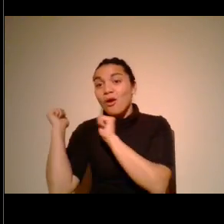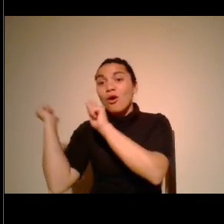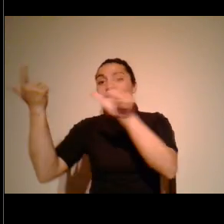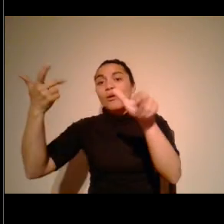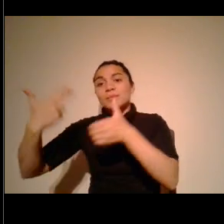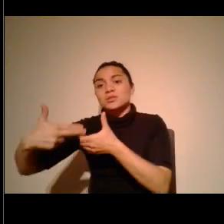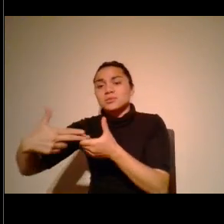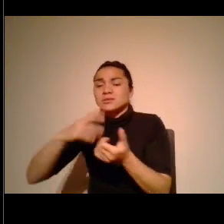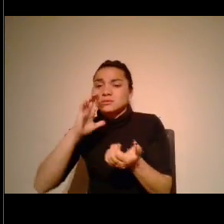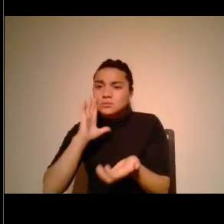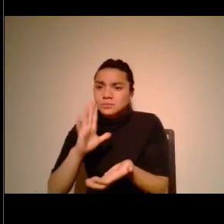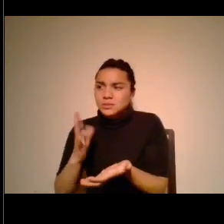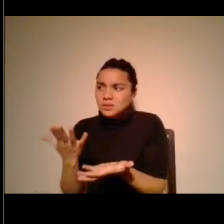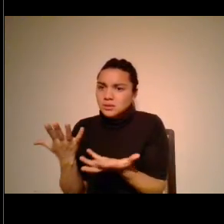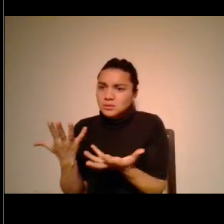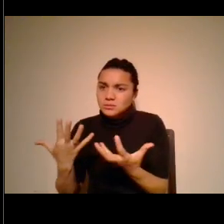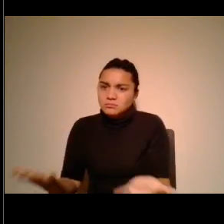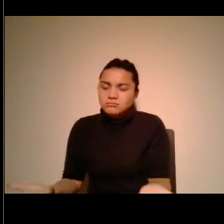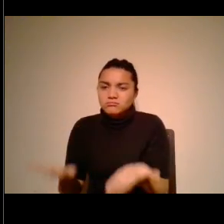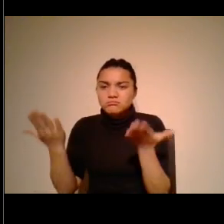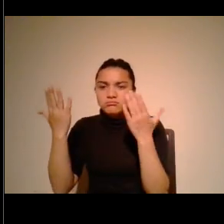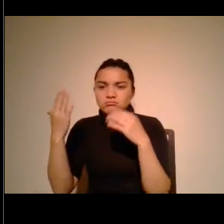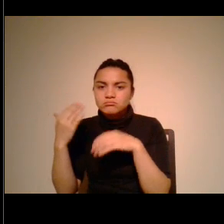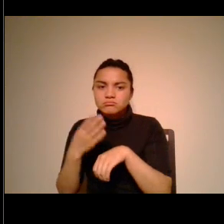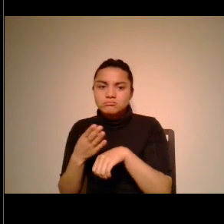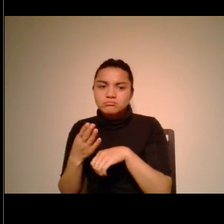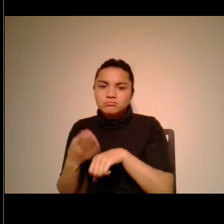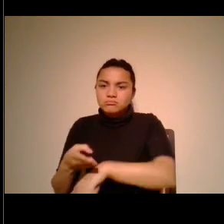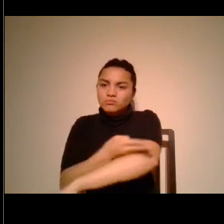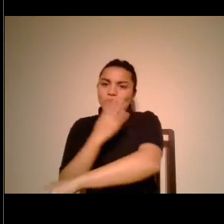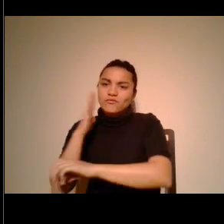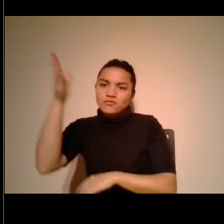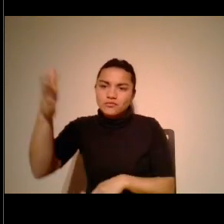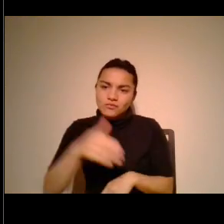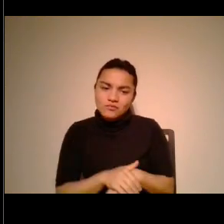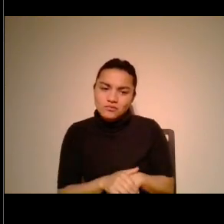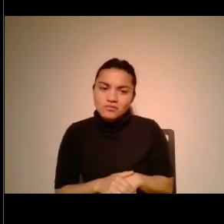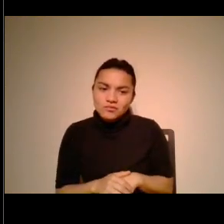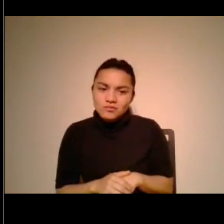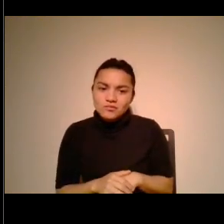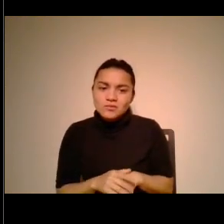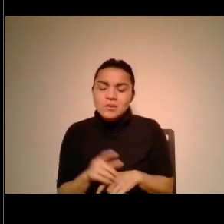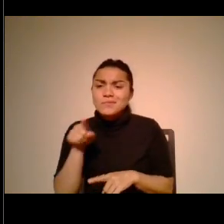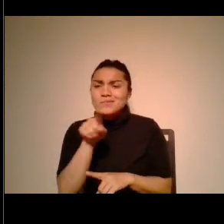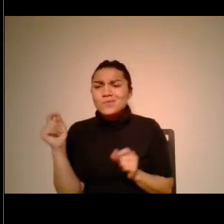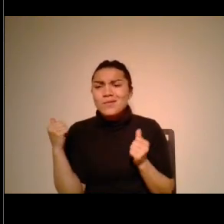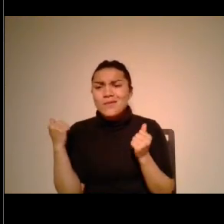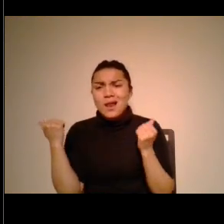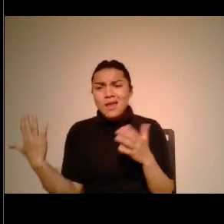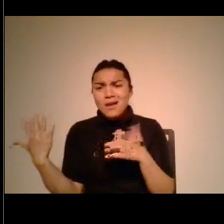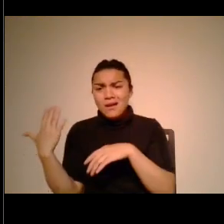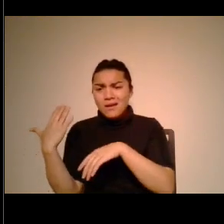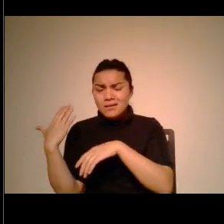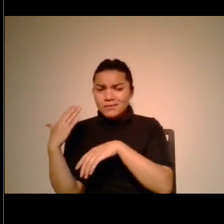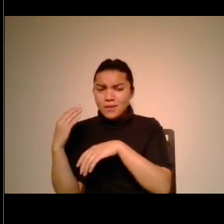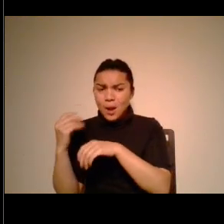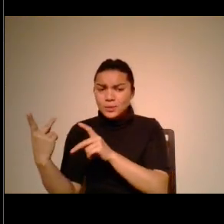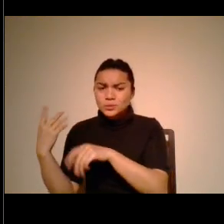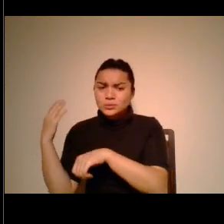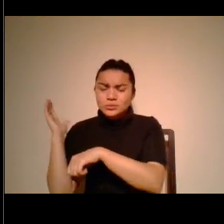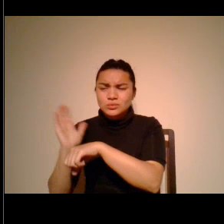And this is something where you have a lot of opportunities to call out transphobia, but also